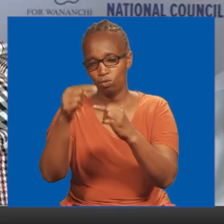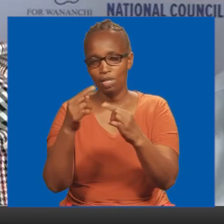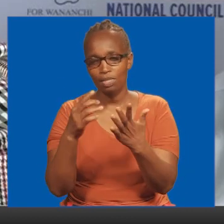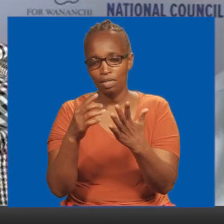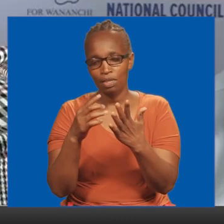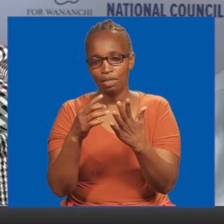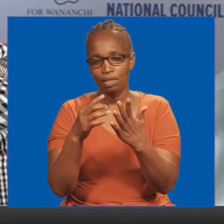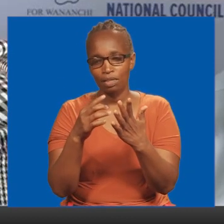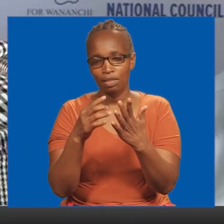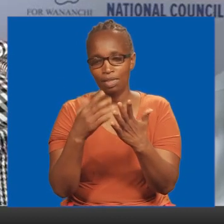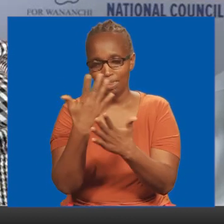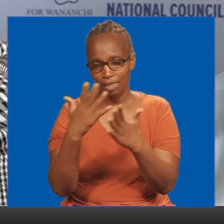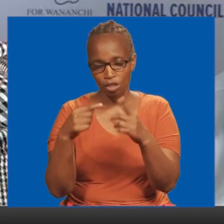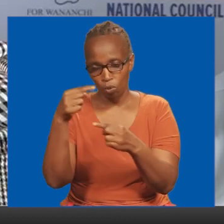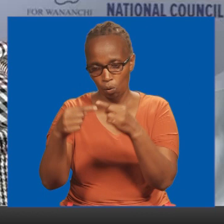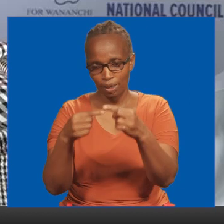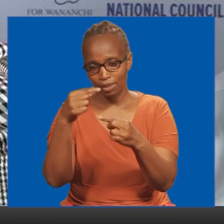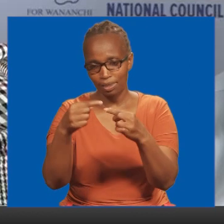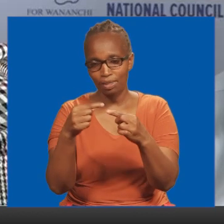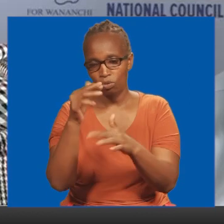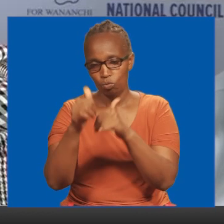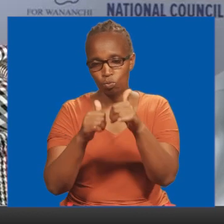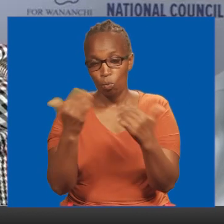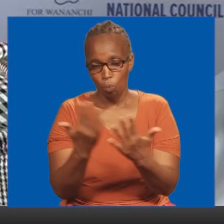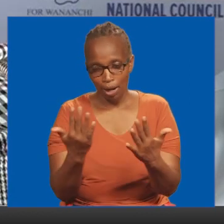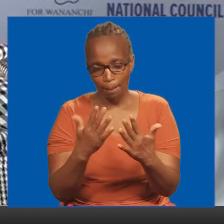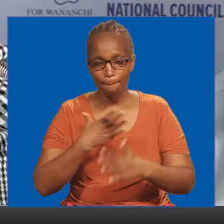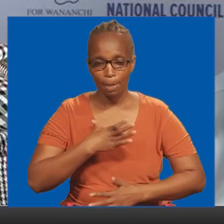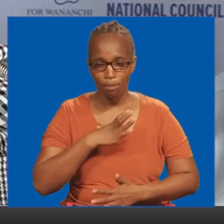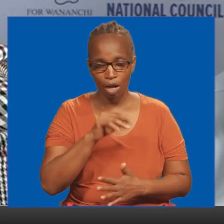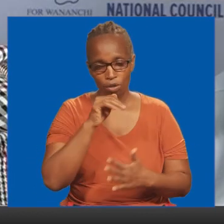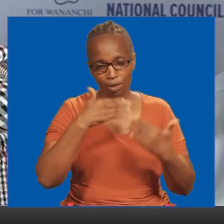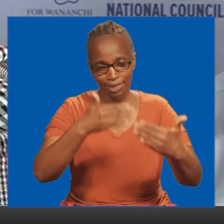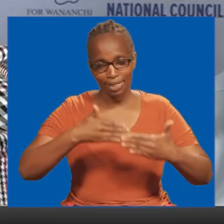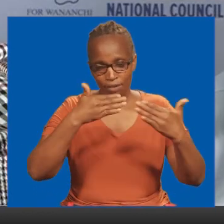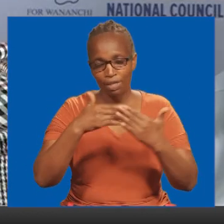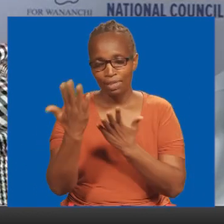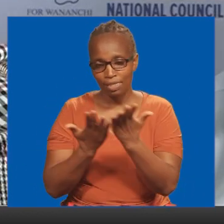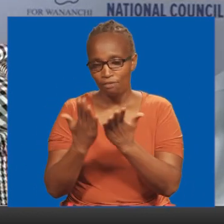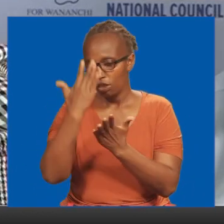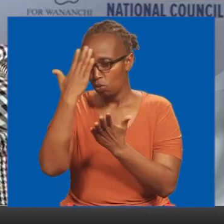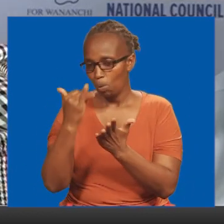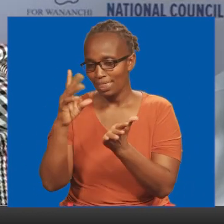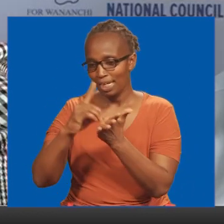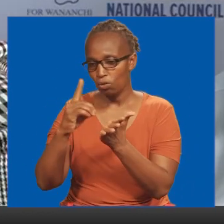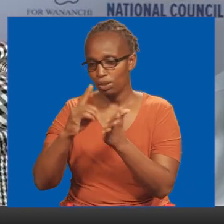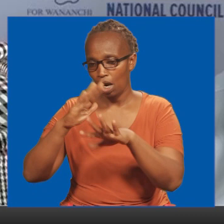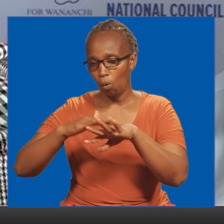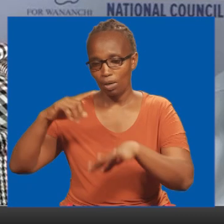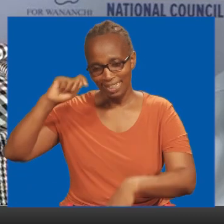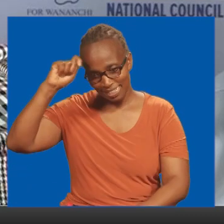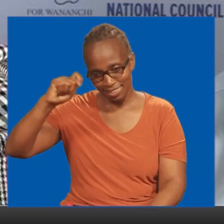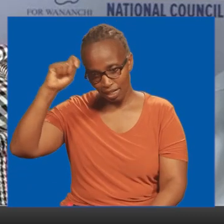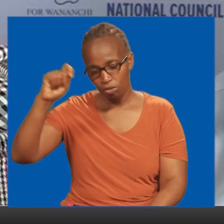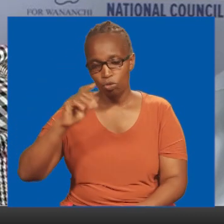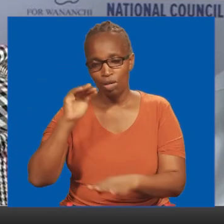health care facilities due to the ongoing doctor's strike. We call upon all county governments across